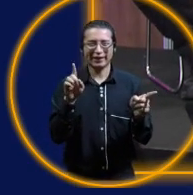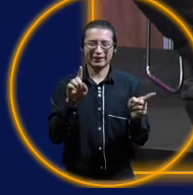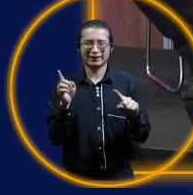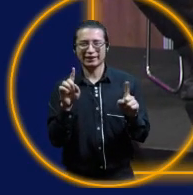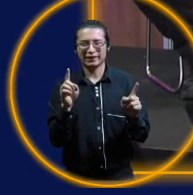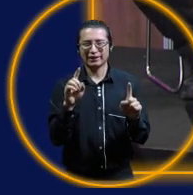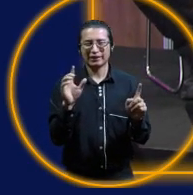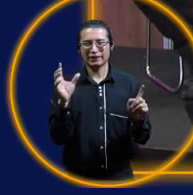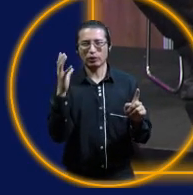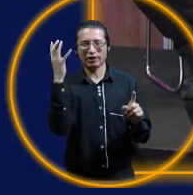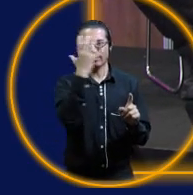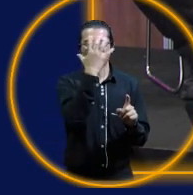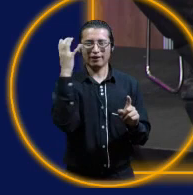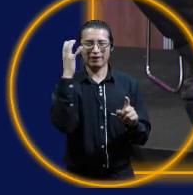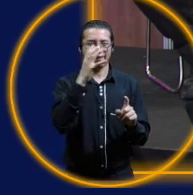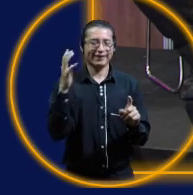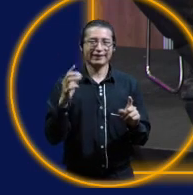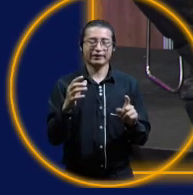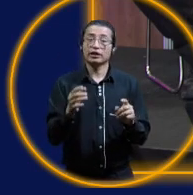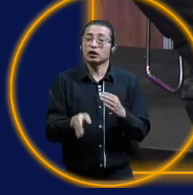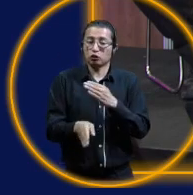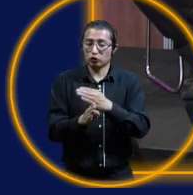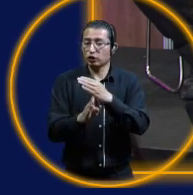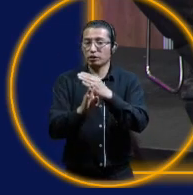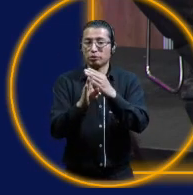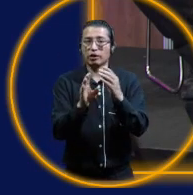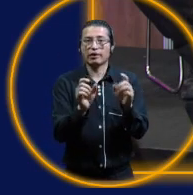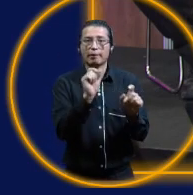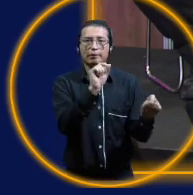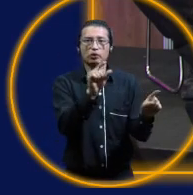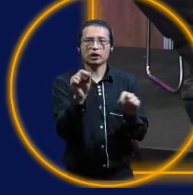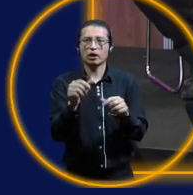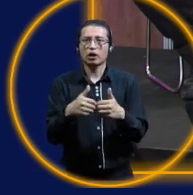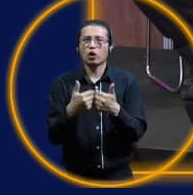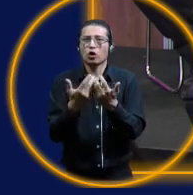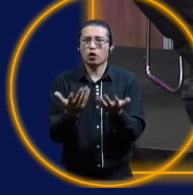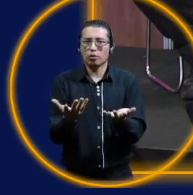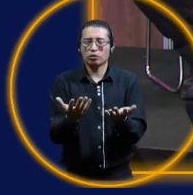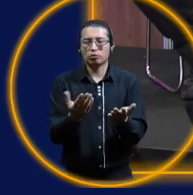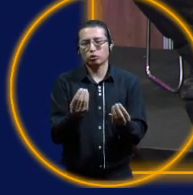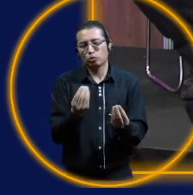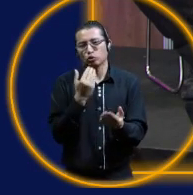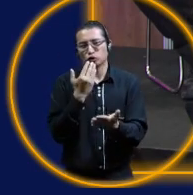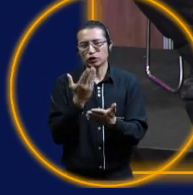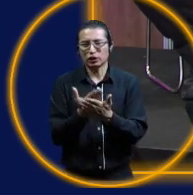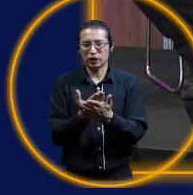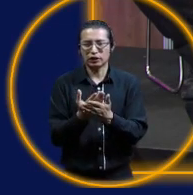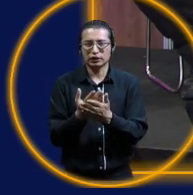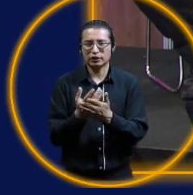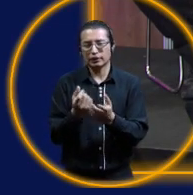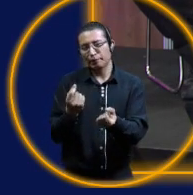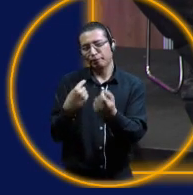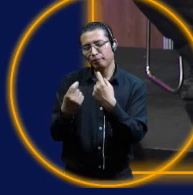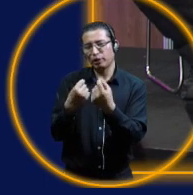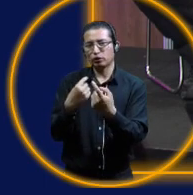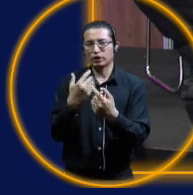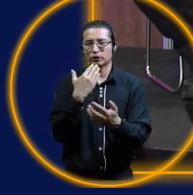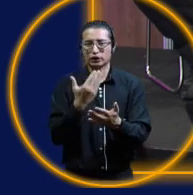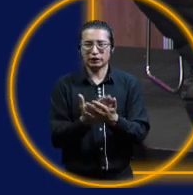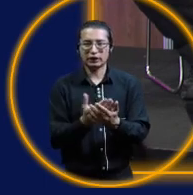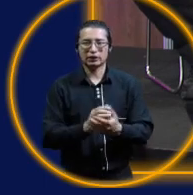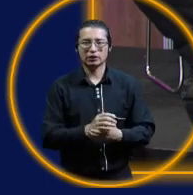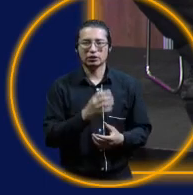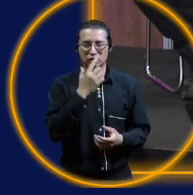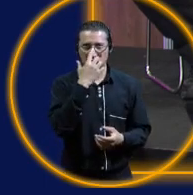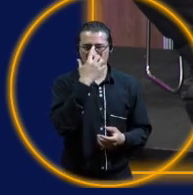we're still figuring it out. Exactly. Hopefully we do. Yeah. So thank you so much for chatting with us today. We're opening up preguntas para